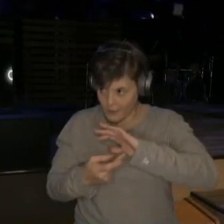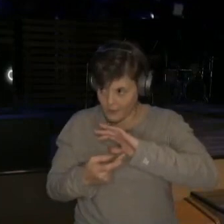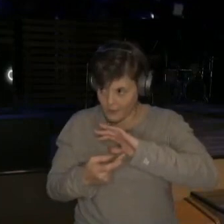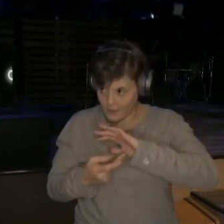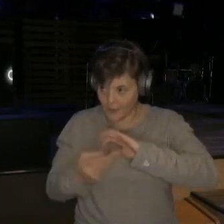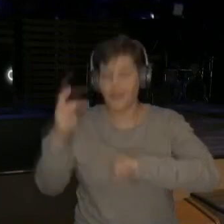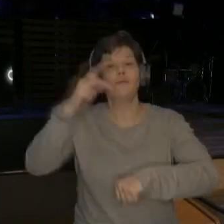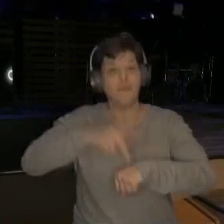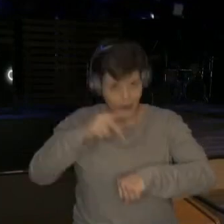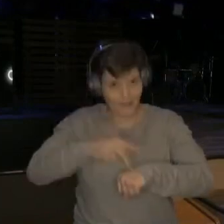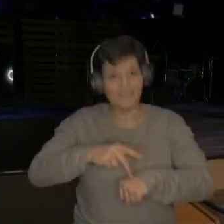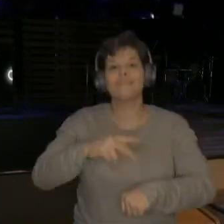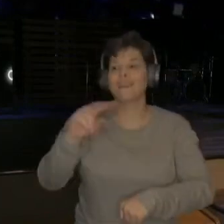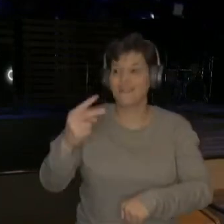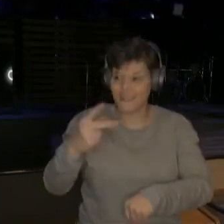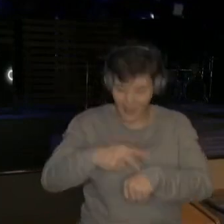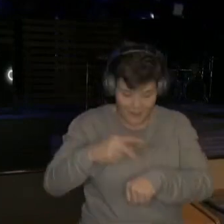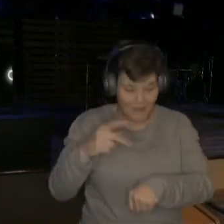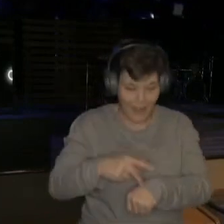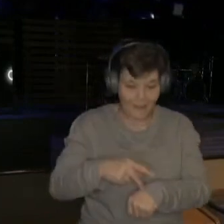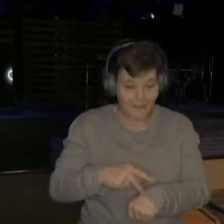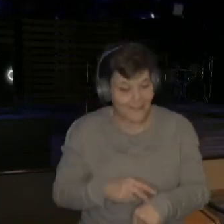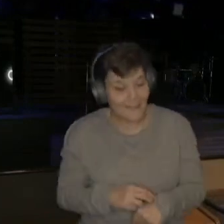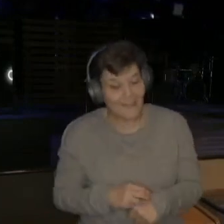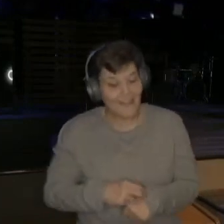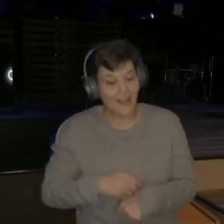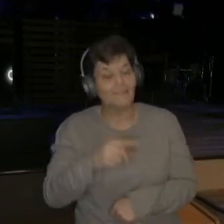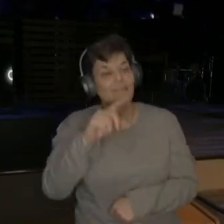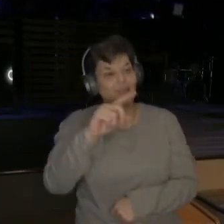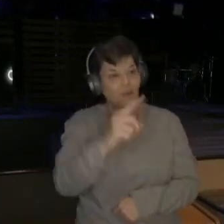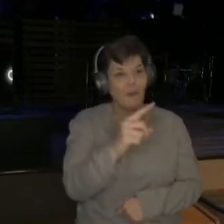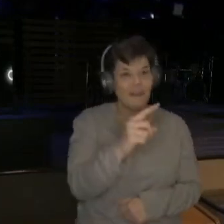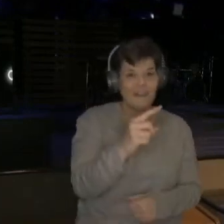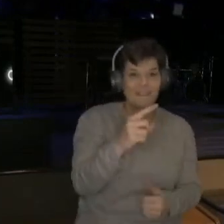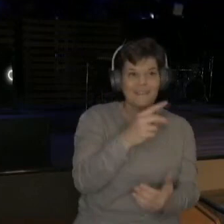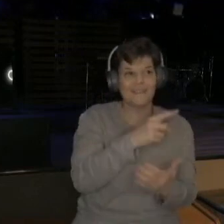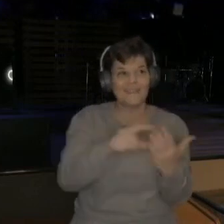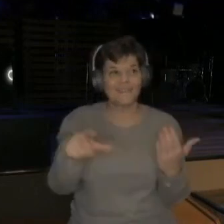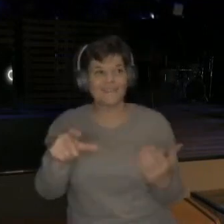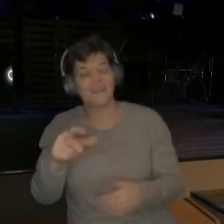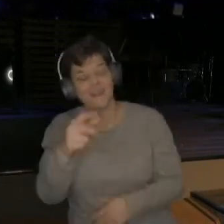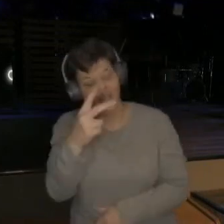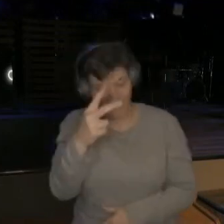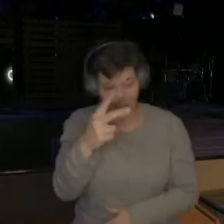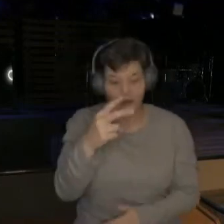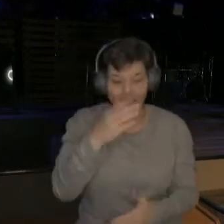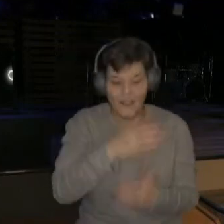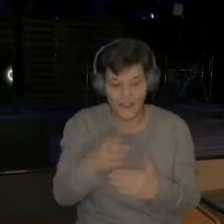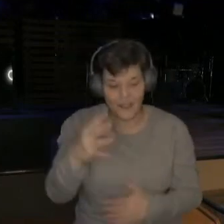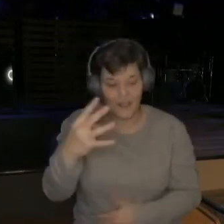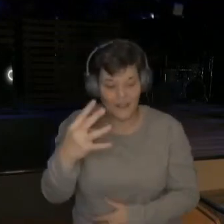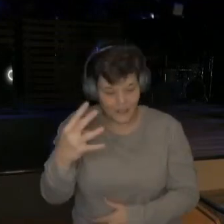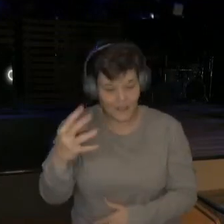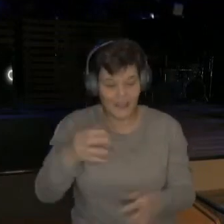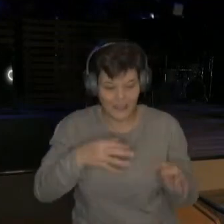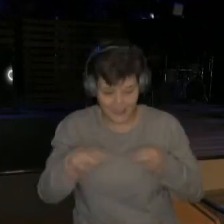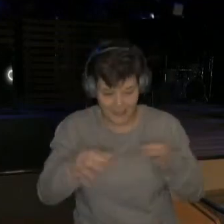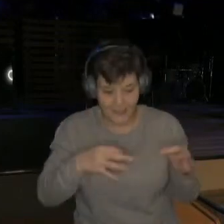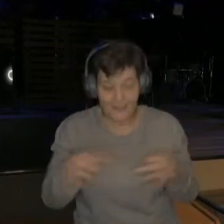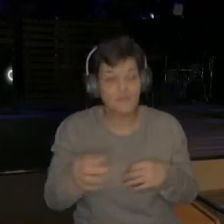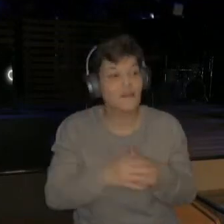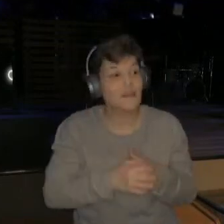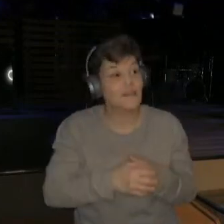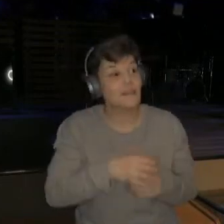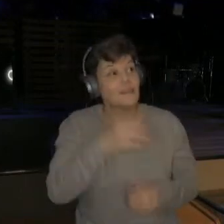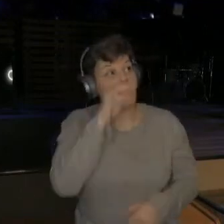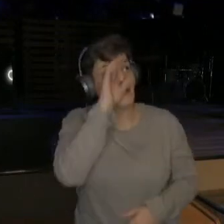we could ever need for life and godliness has already been deposited in us by his